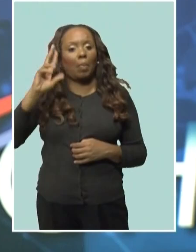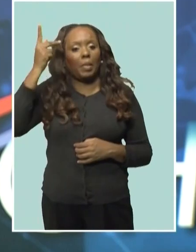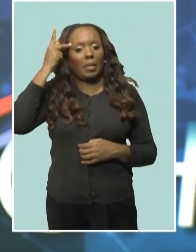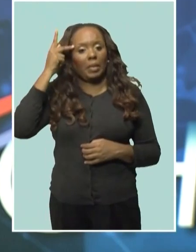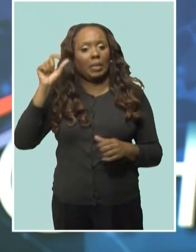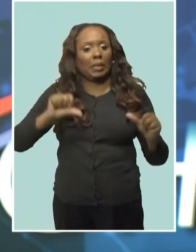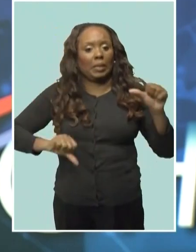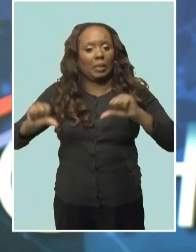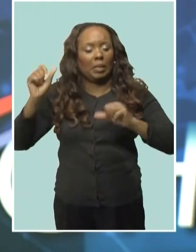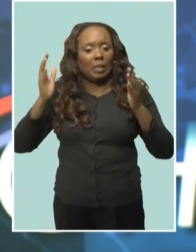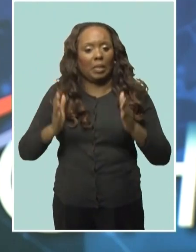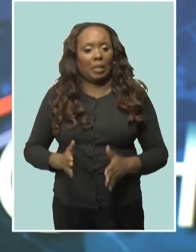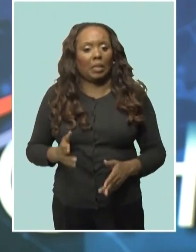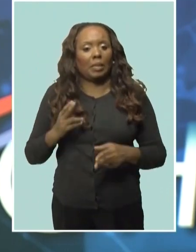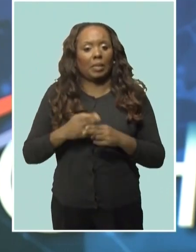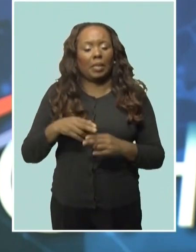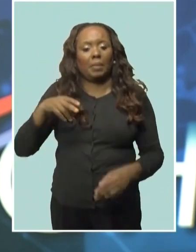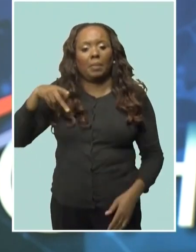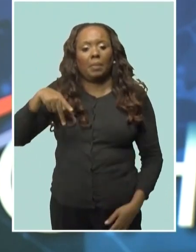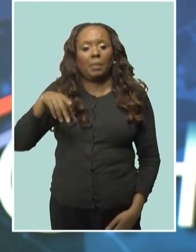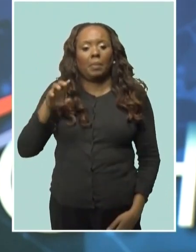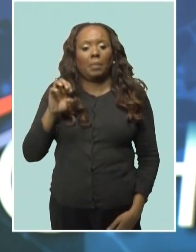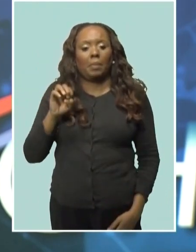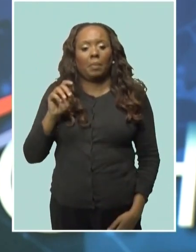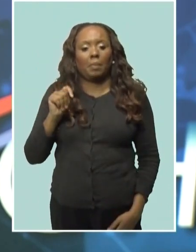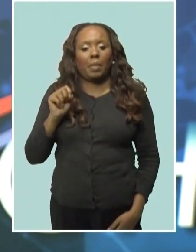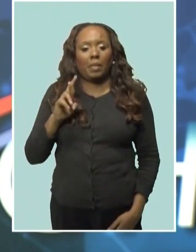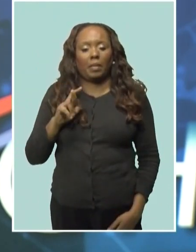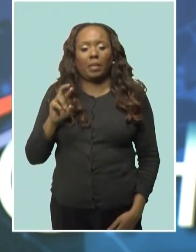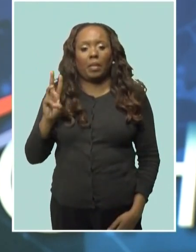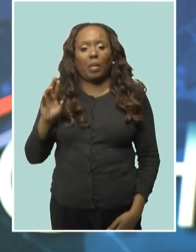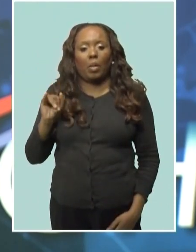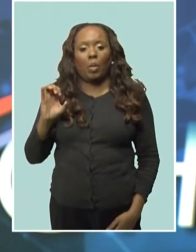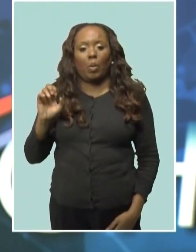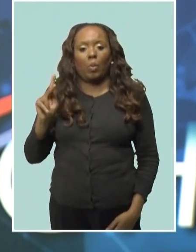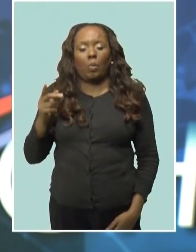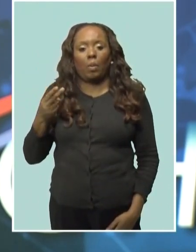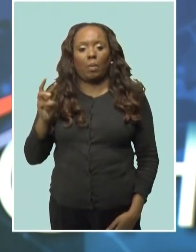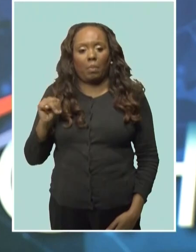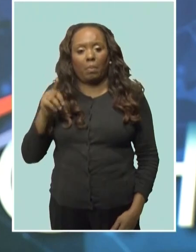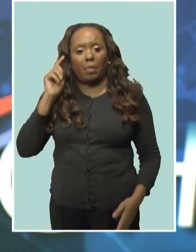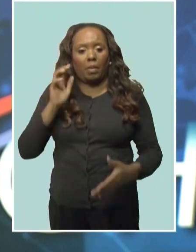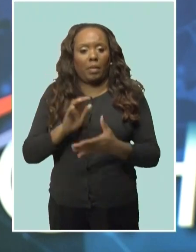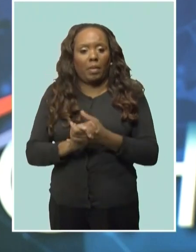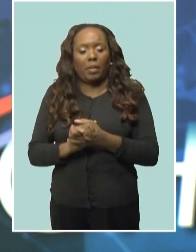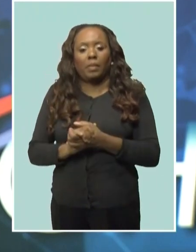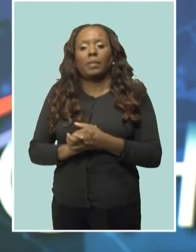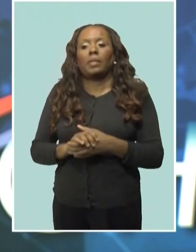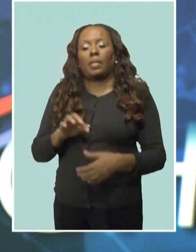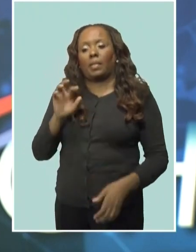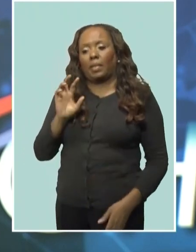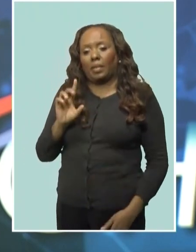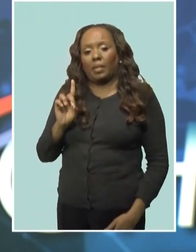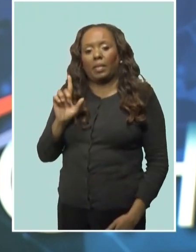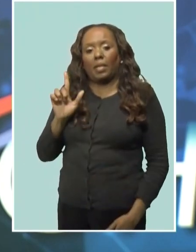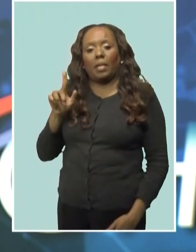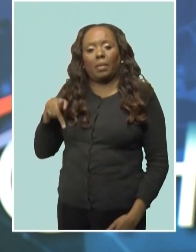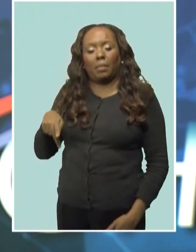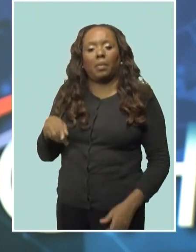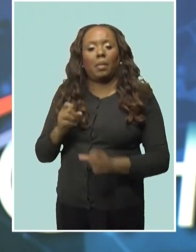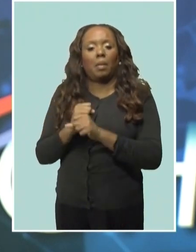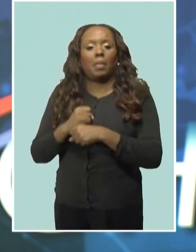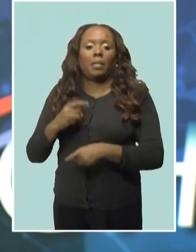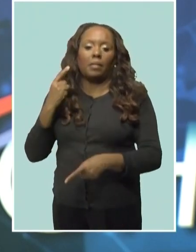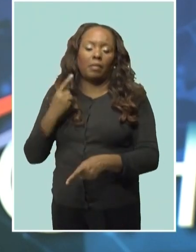analyst Peter Wickham believes the suspension of Democratic Labour Party General Secretary Steve Blackett is the right move. The